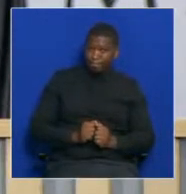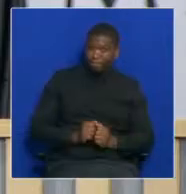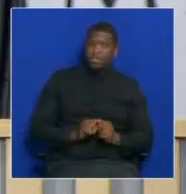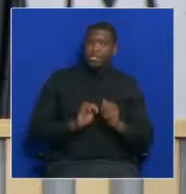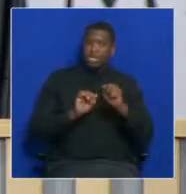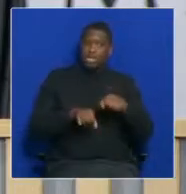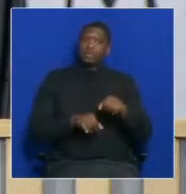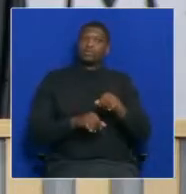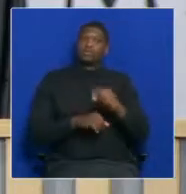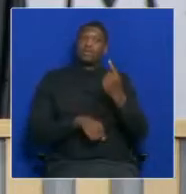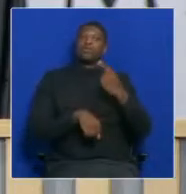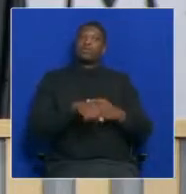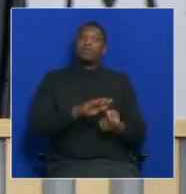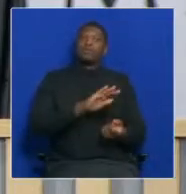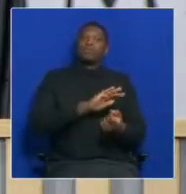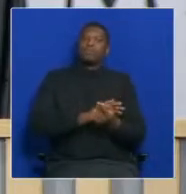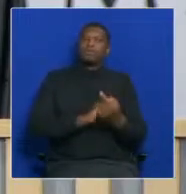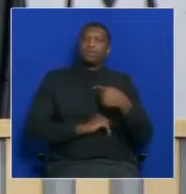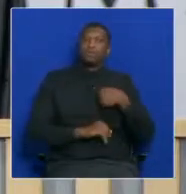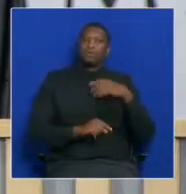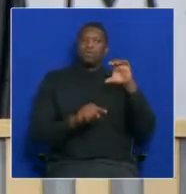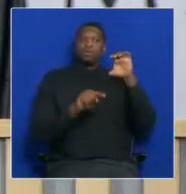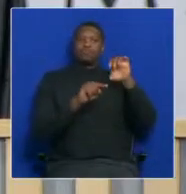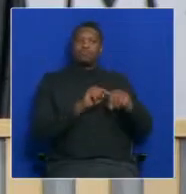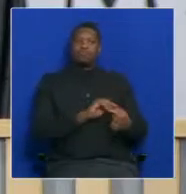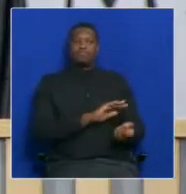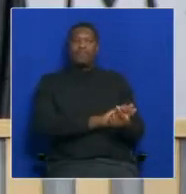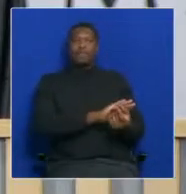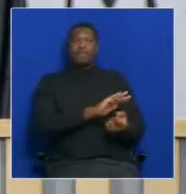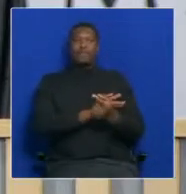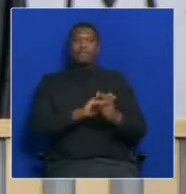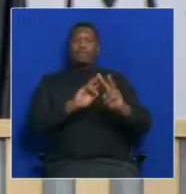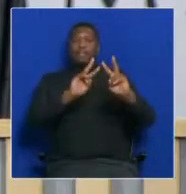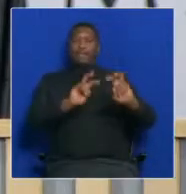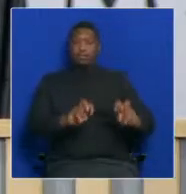is such an investigation. As I said,